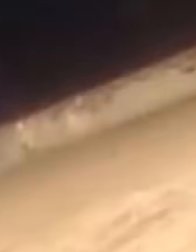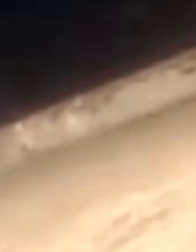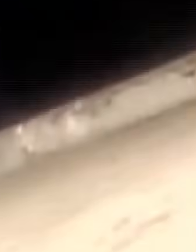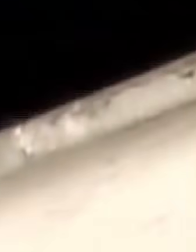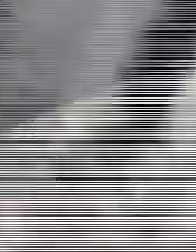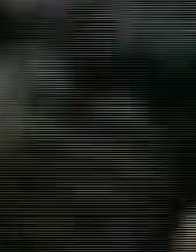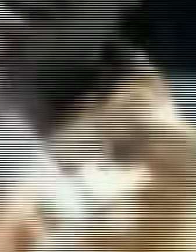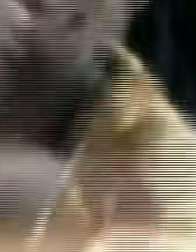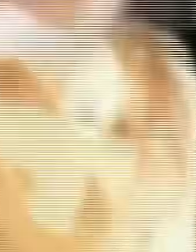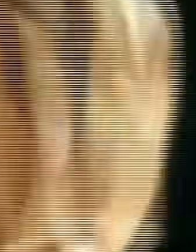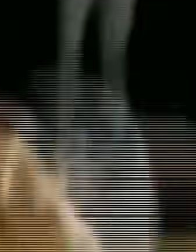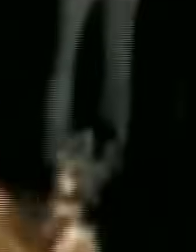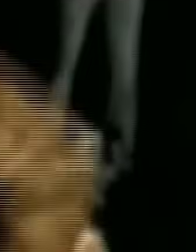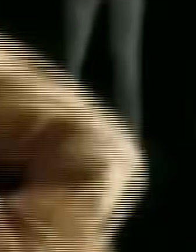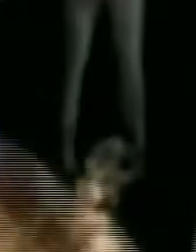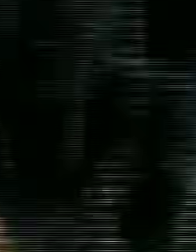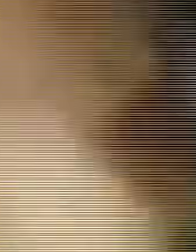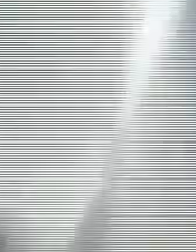language.